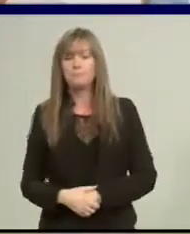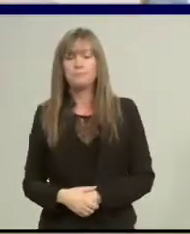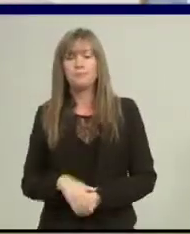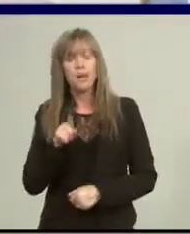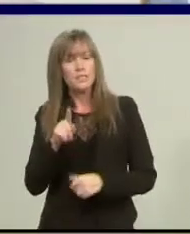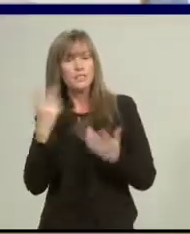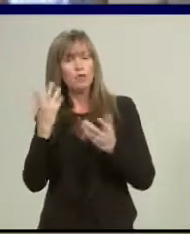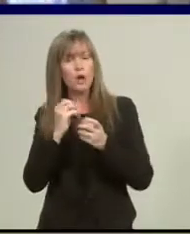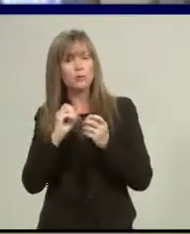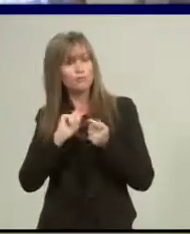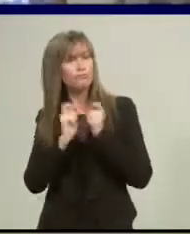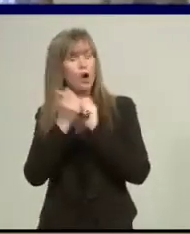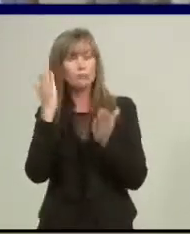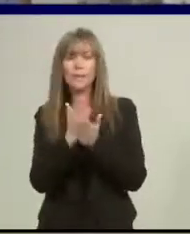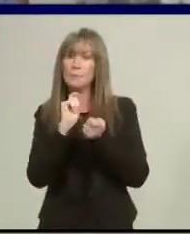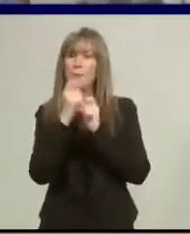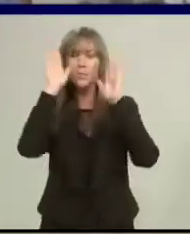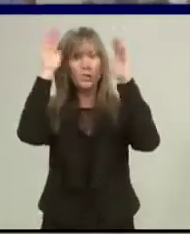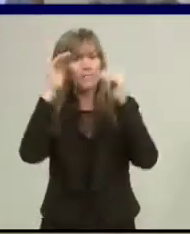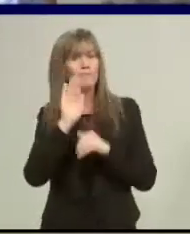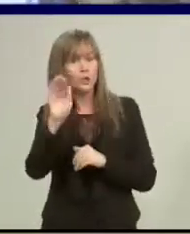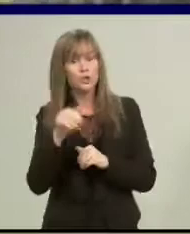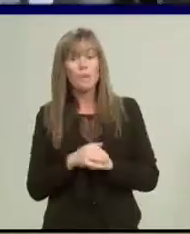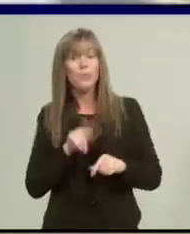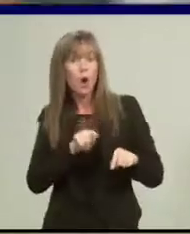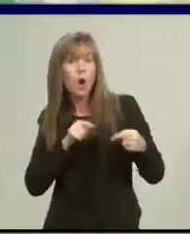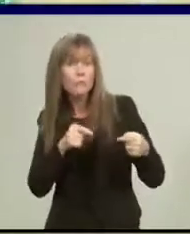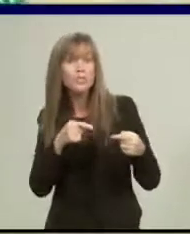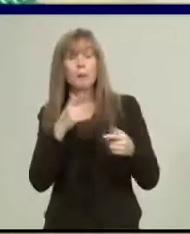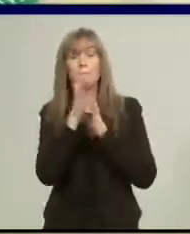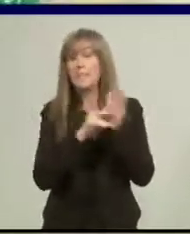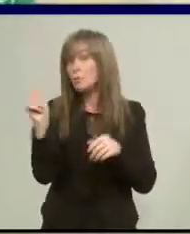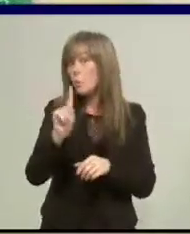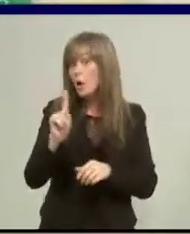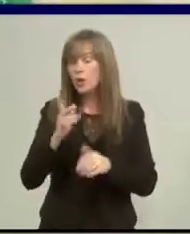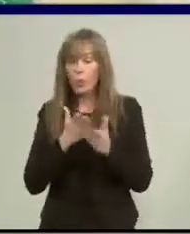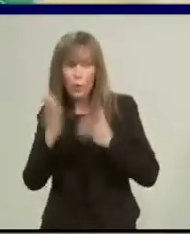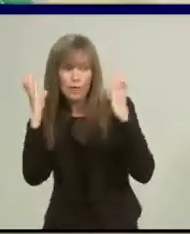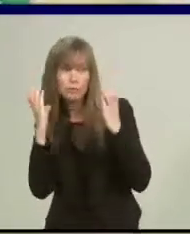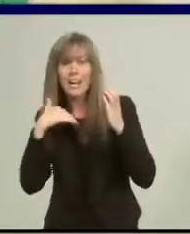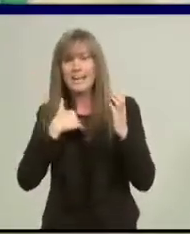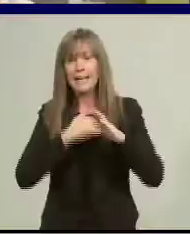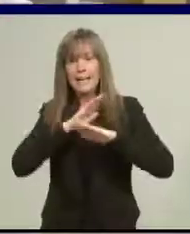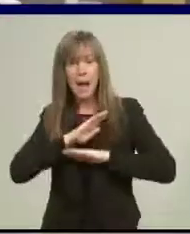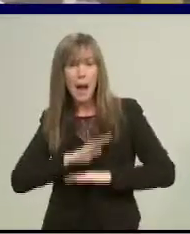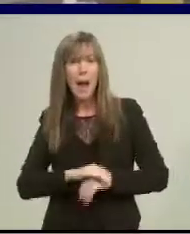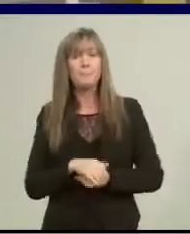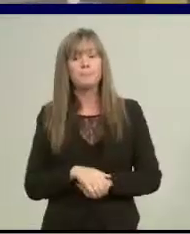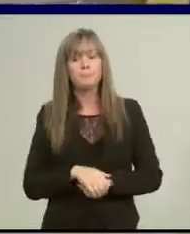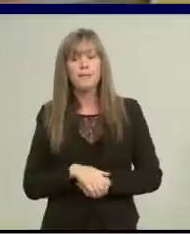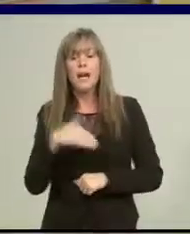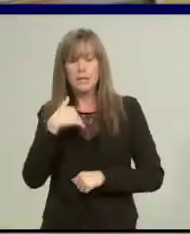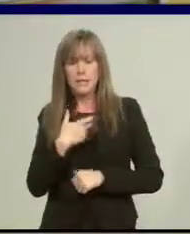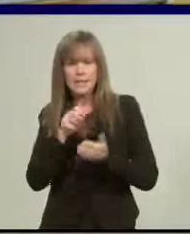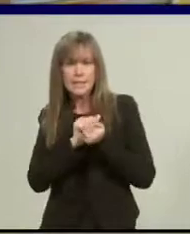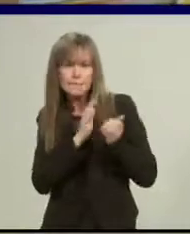to become a chef in the future. This competition is all about keeping calm under pressure, and the teams have a simple game plan. Keep everything tidy,